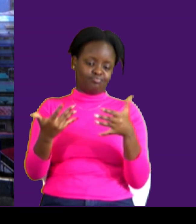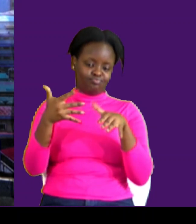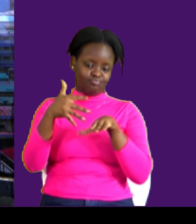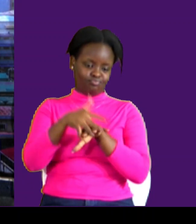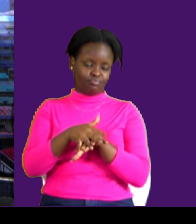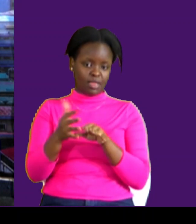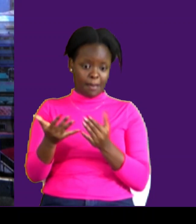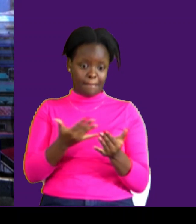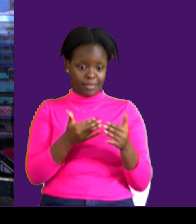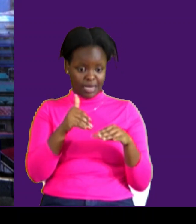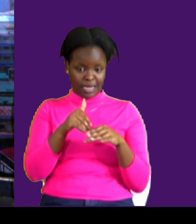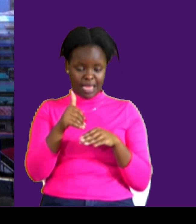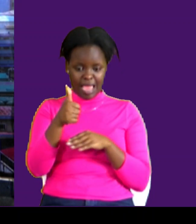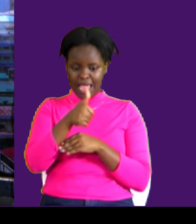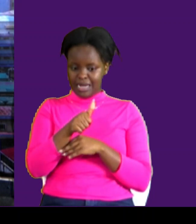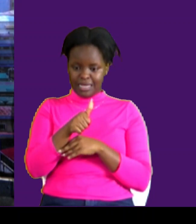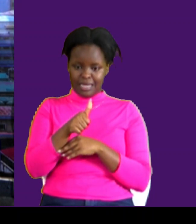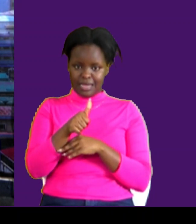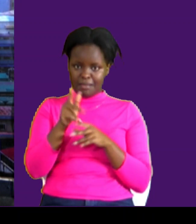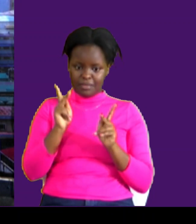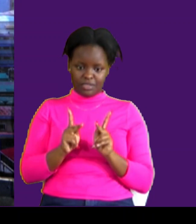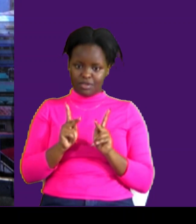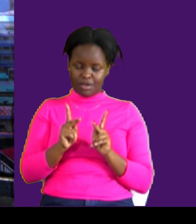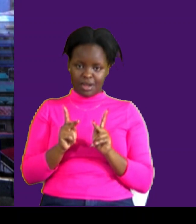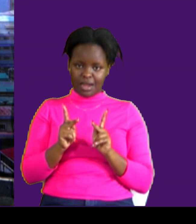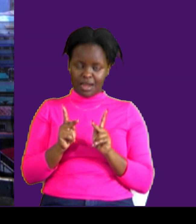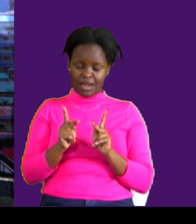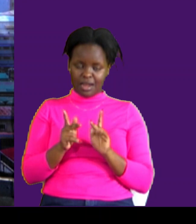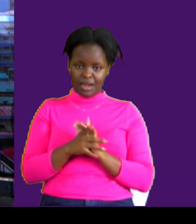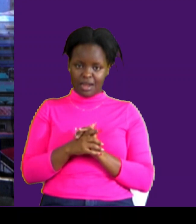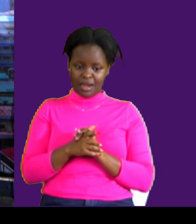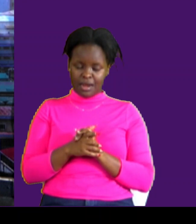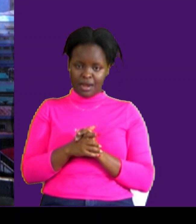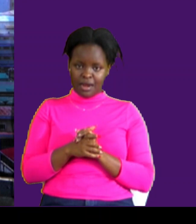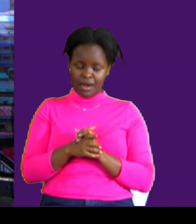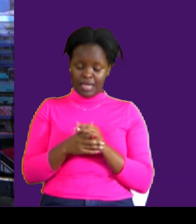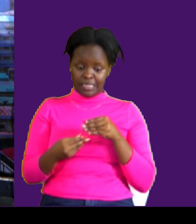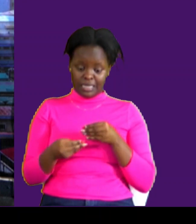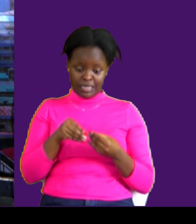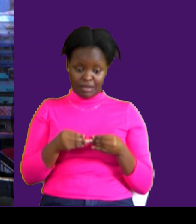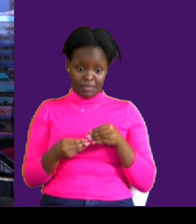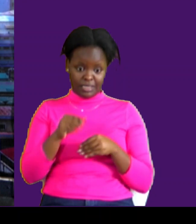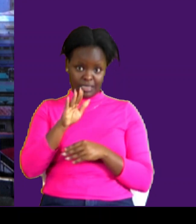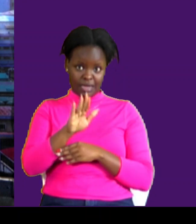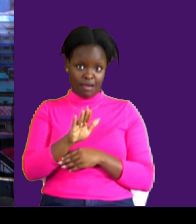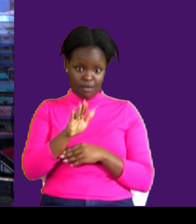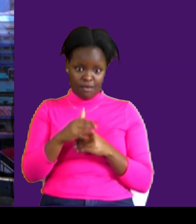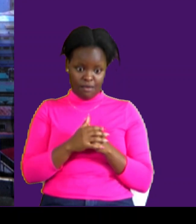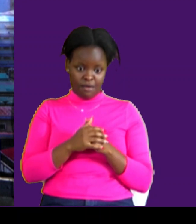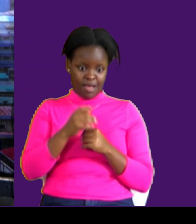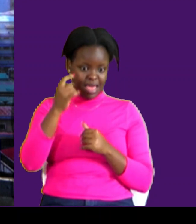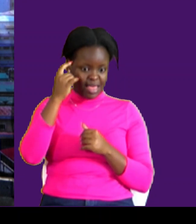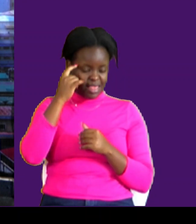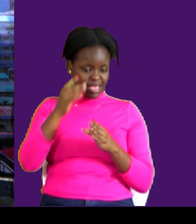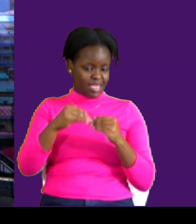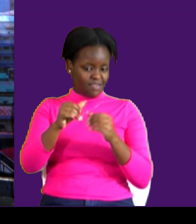or bring anyone, regardless of your inability or your disability, you have been given